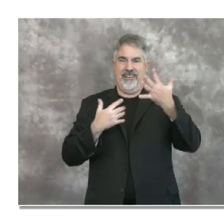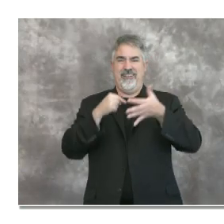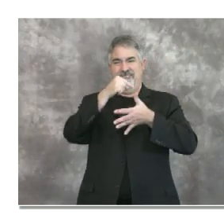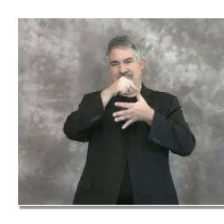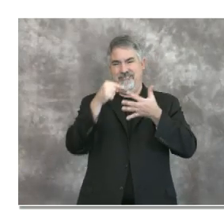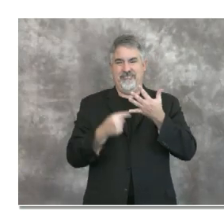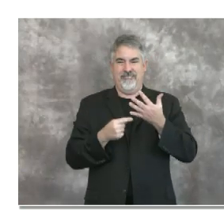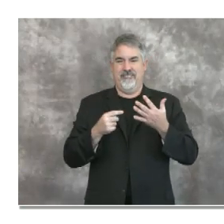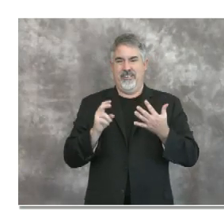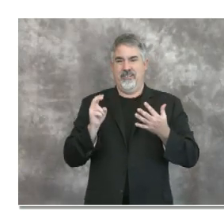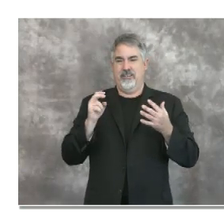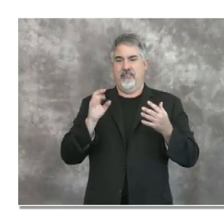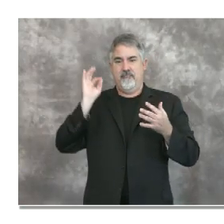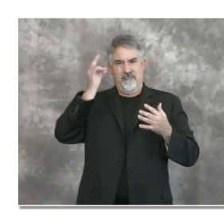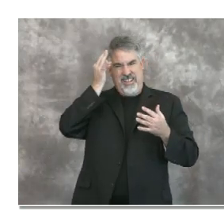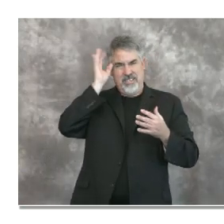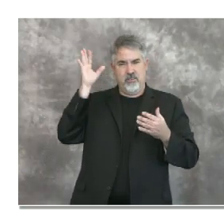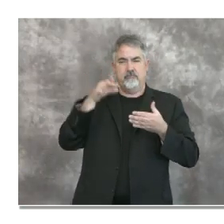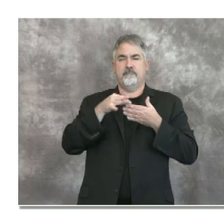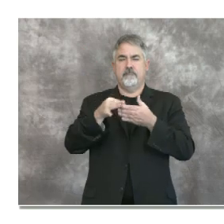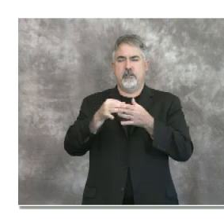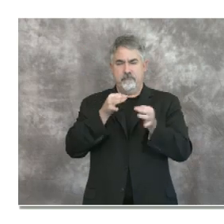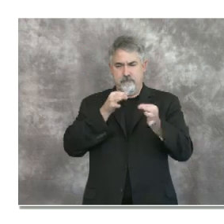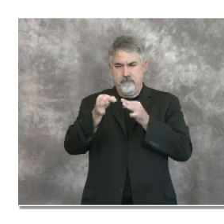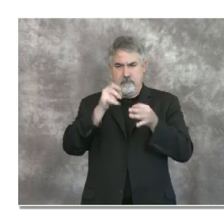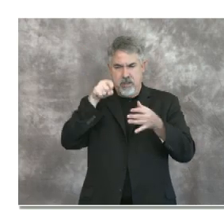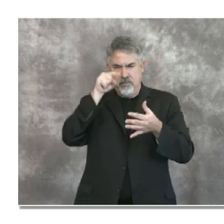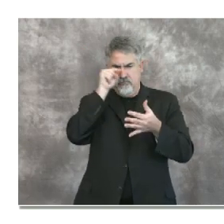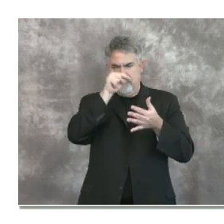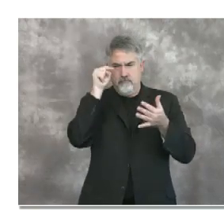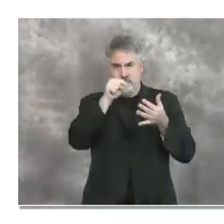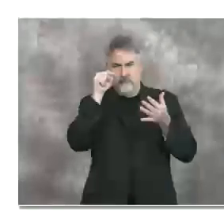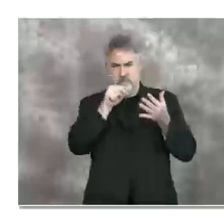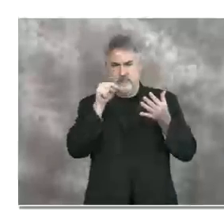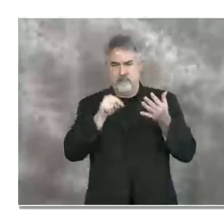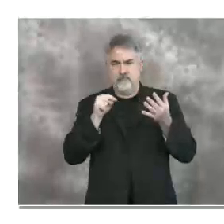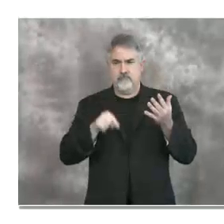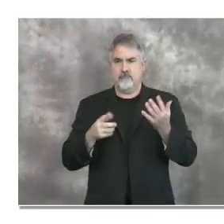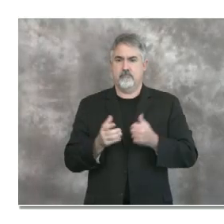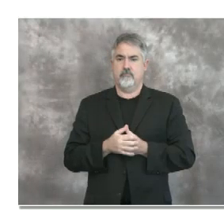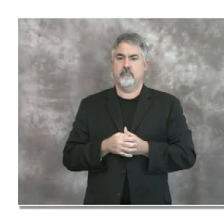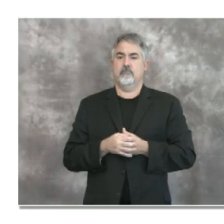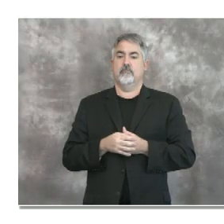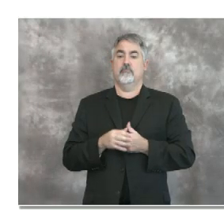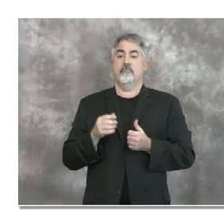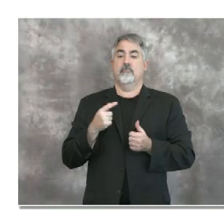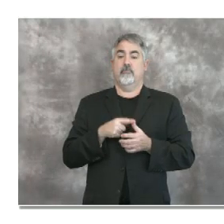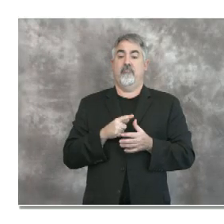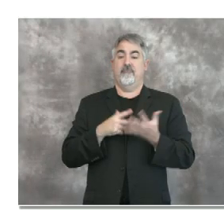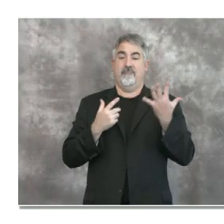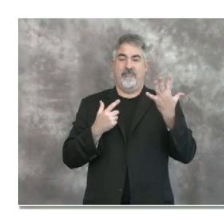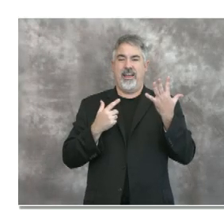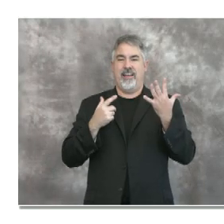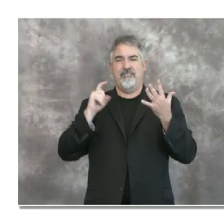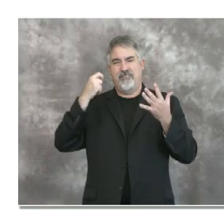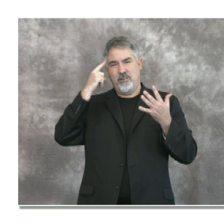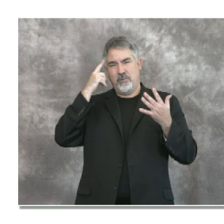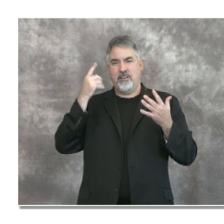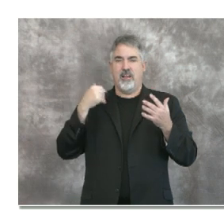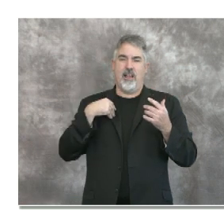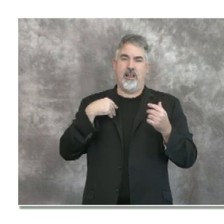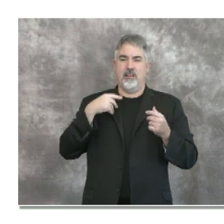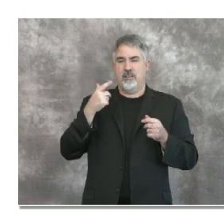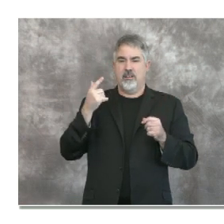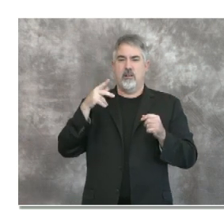gating, the federal gating criteria, and then we are aligning that information with the California's roadmap.